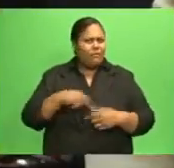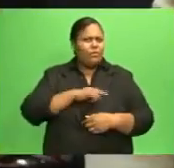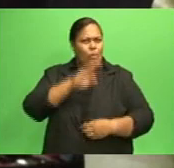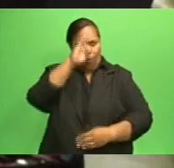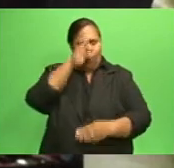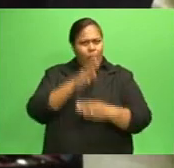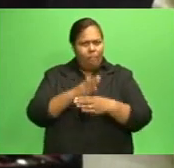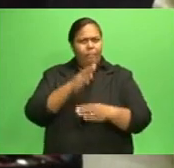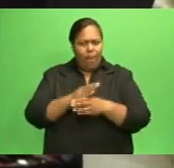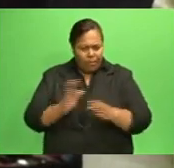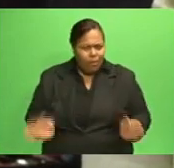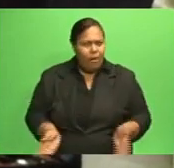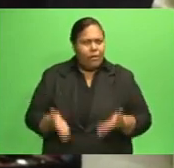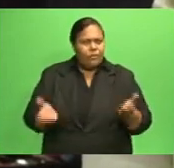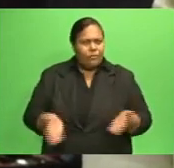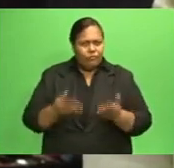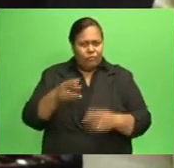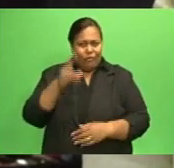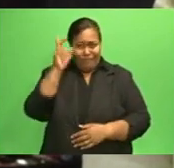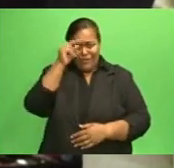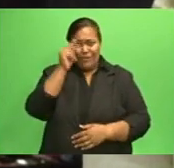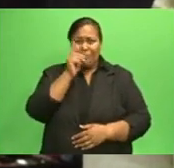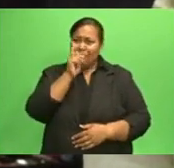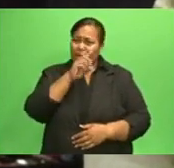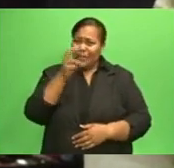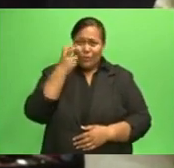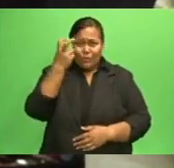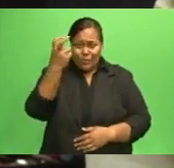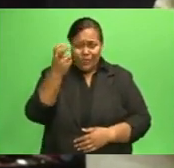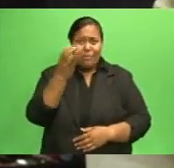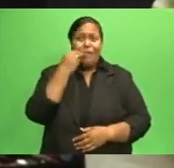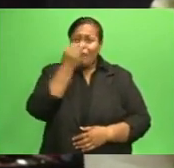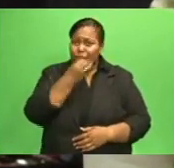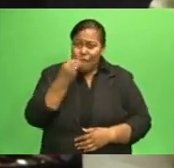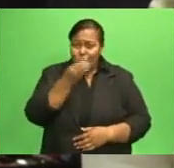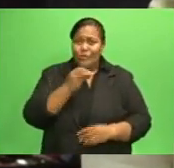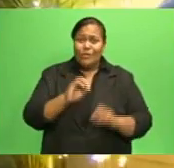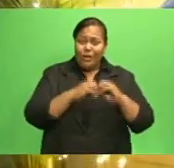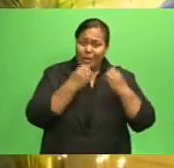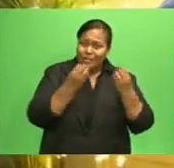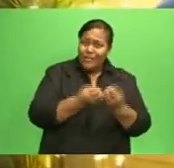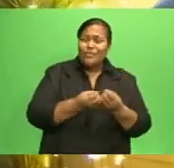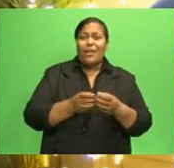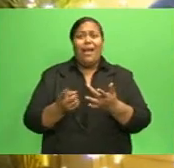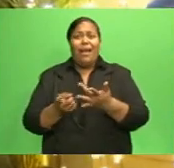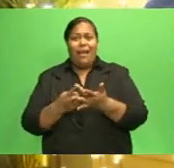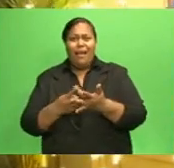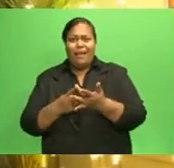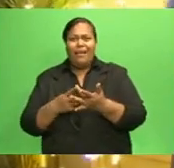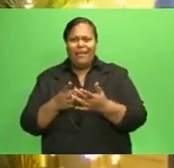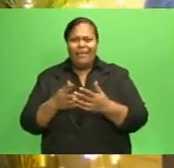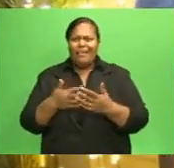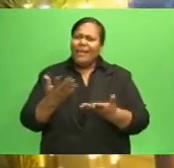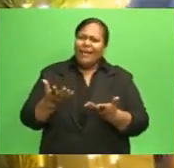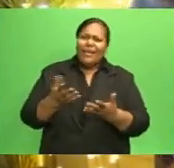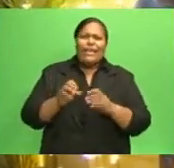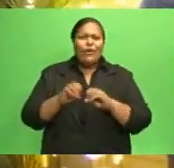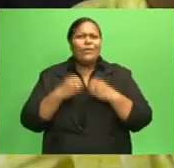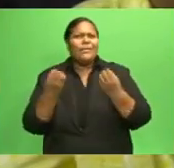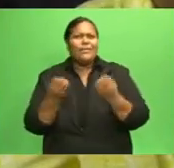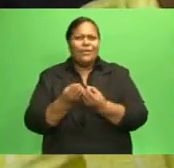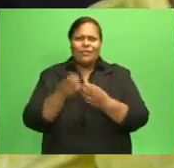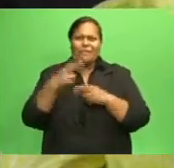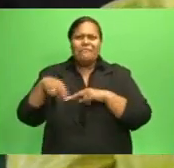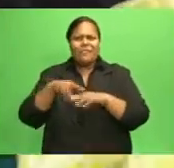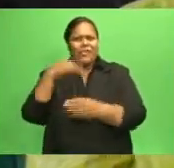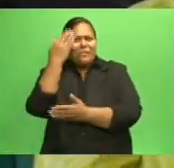the Fijians in the tourism industry and the food industry and other primary industries that Fiji will return to prosperity soon.